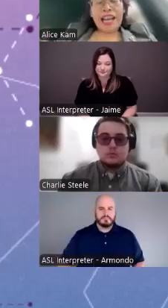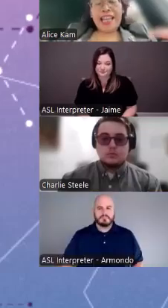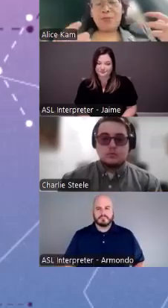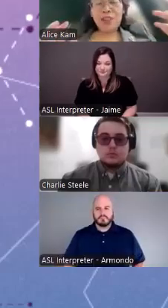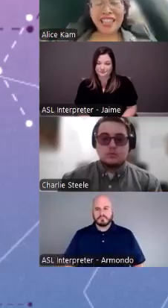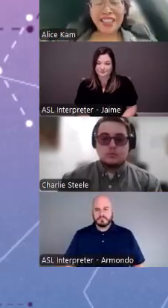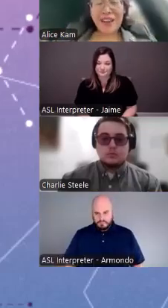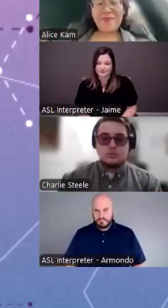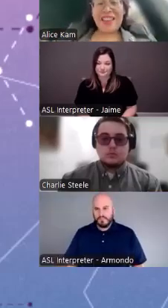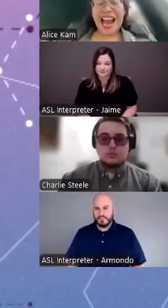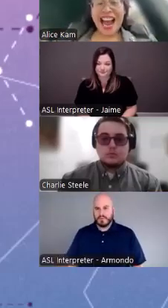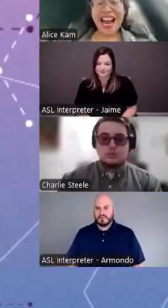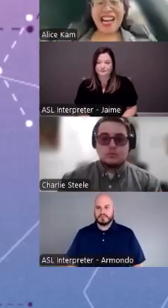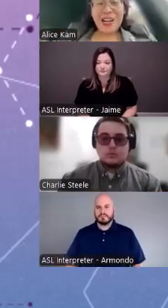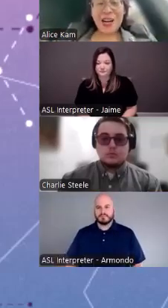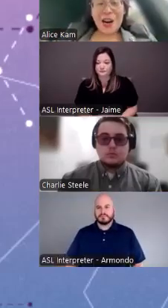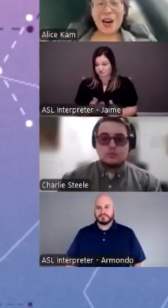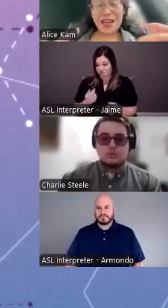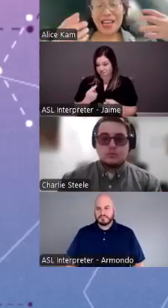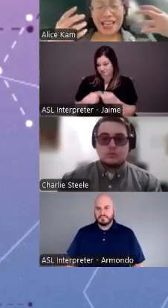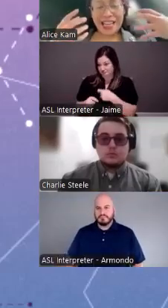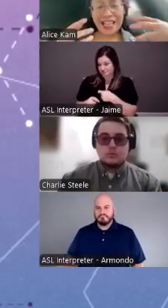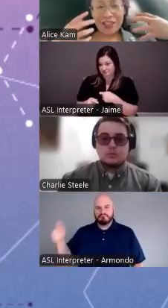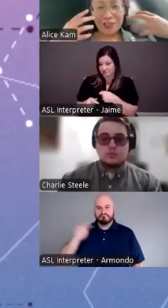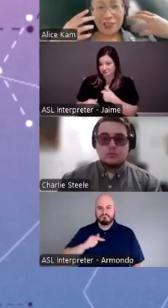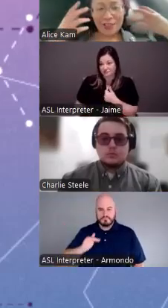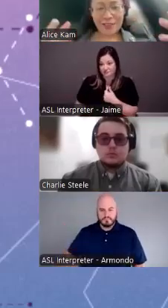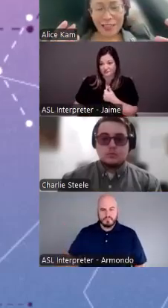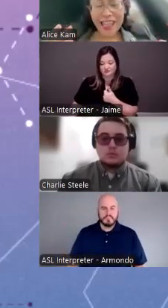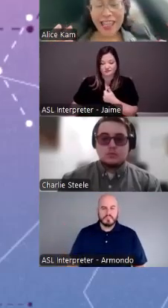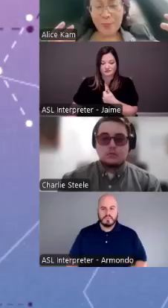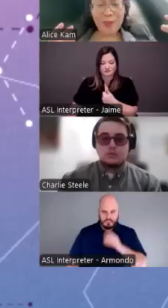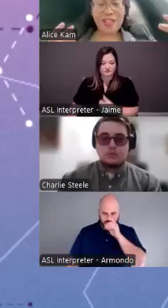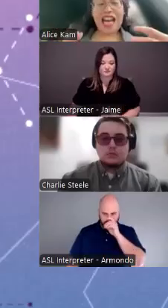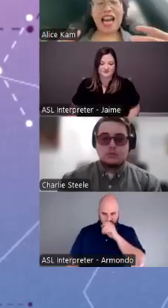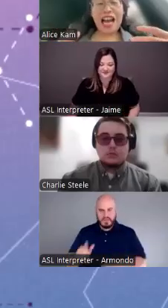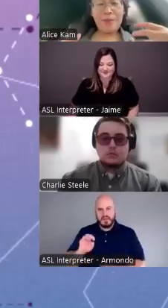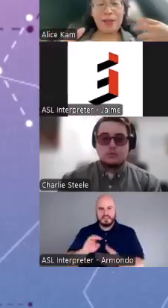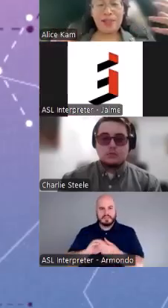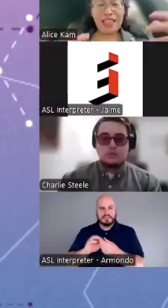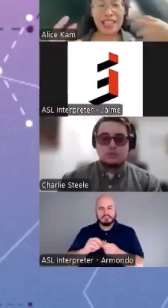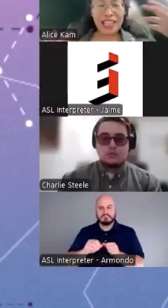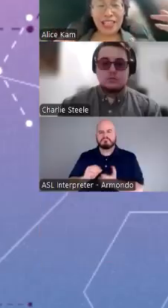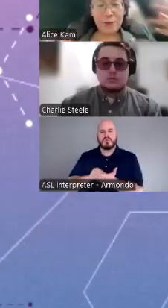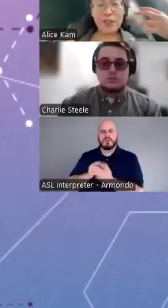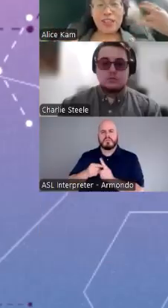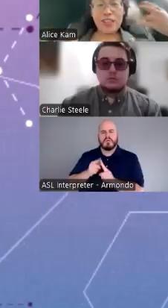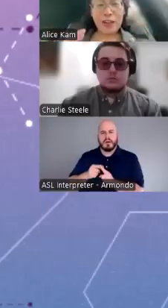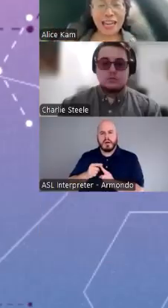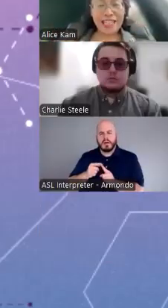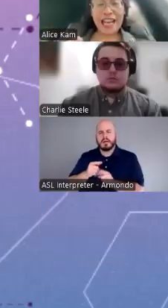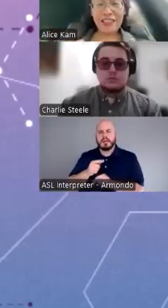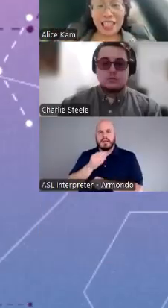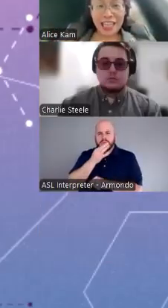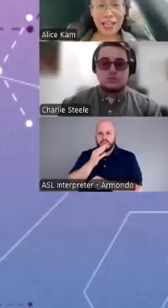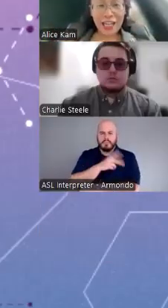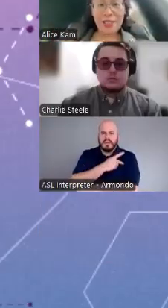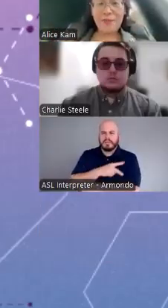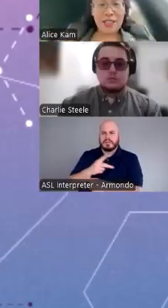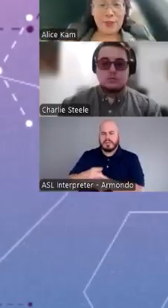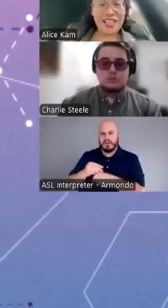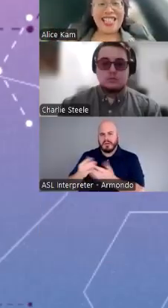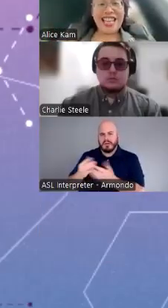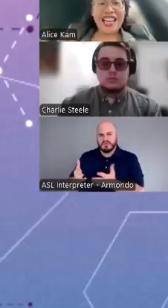What I end up learning from all of my, expert patient and caregivers, as well as allied health